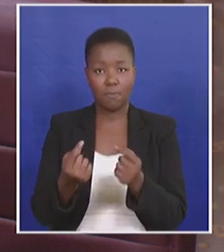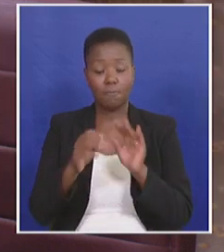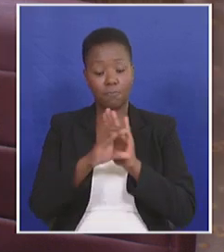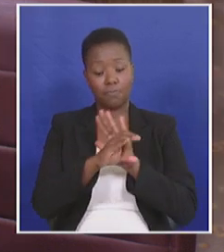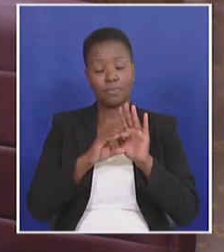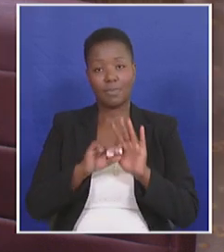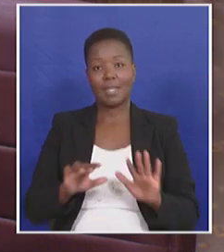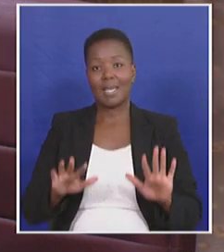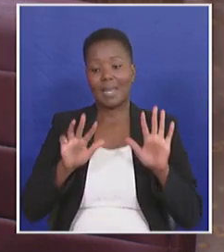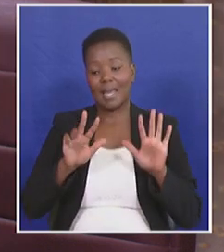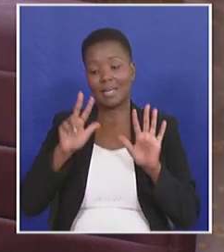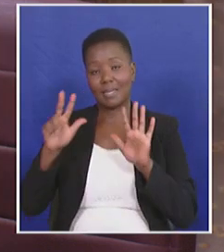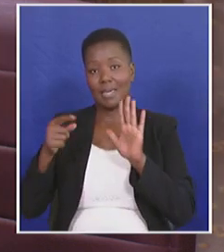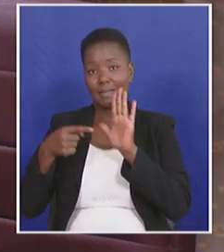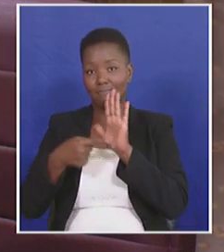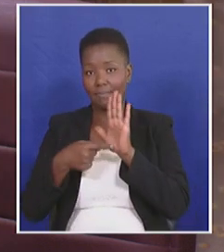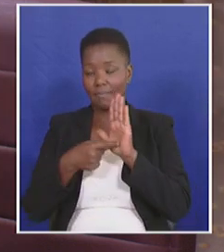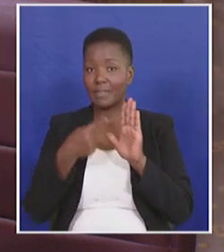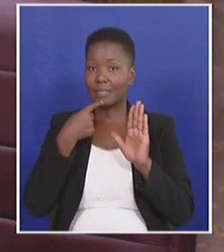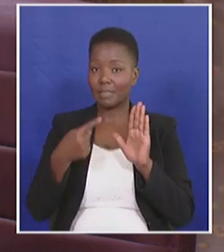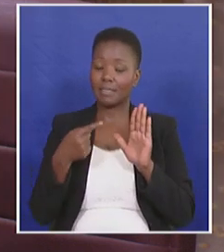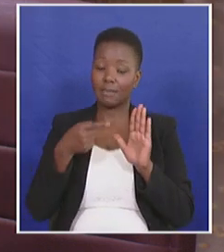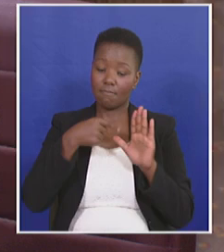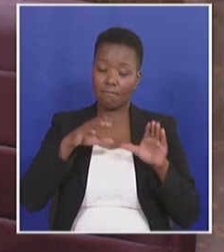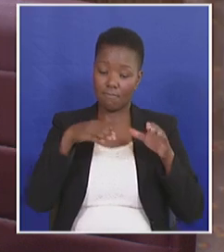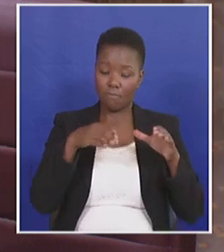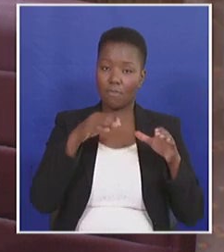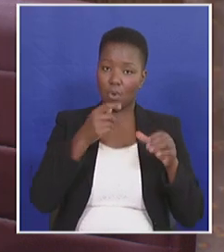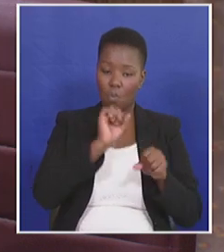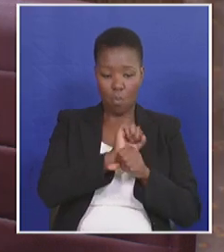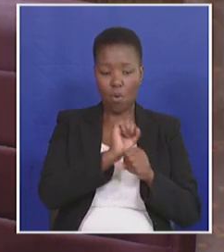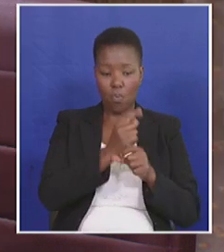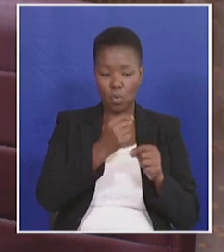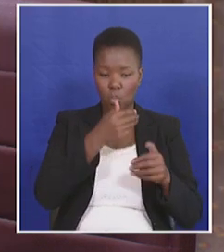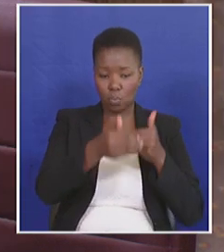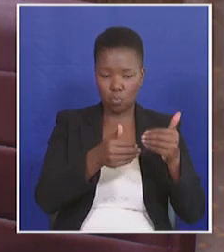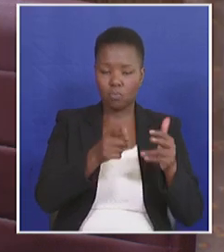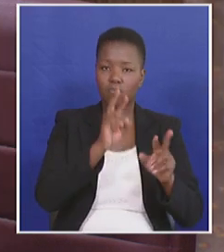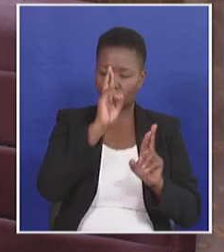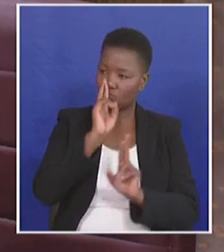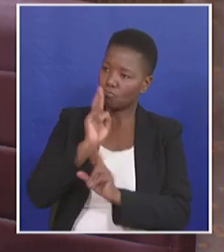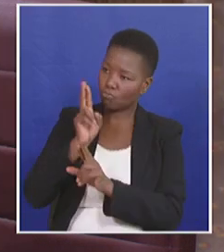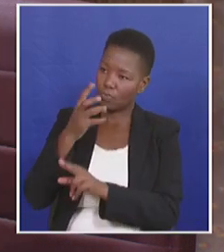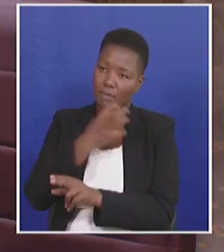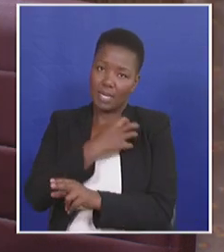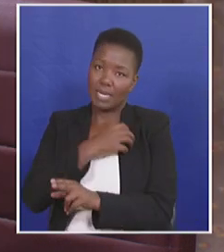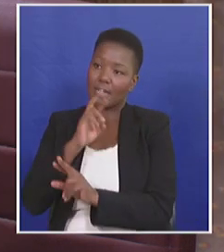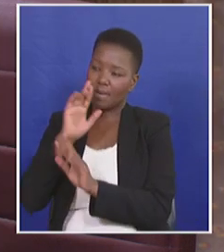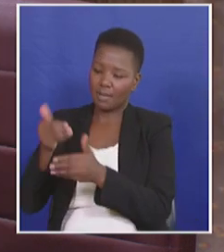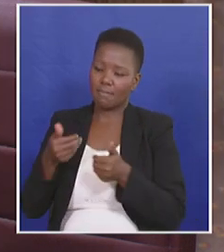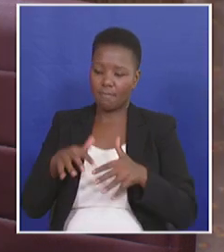of the Act requires the National Forum to report to the Minister on its activities, and the Minister must submit such a report to